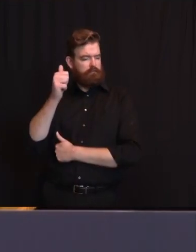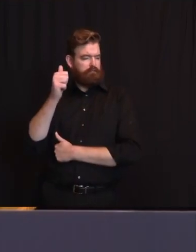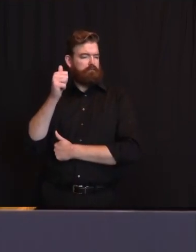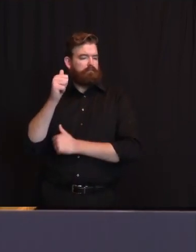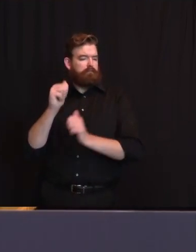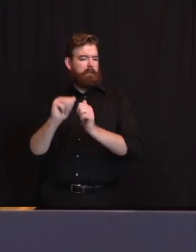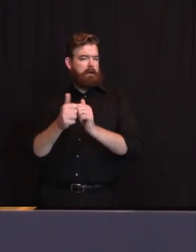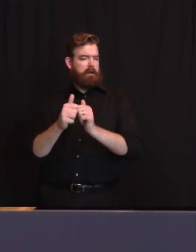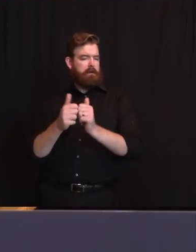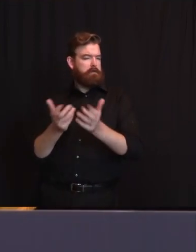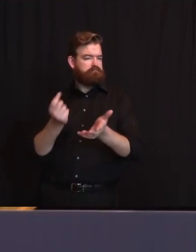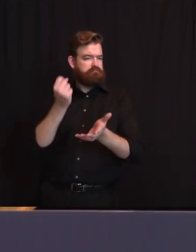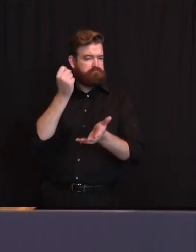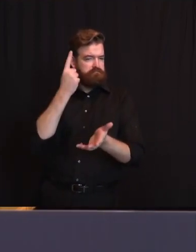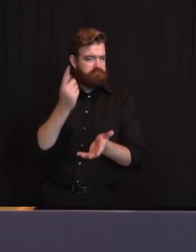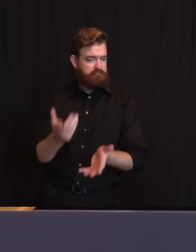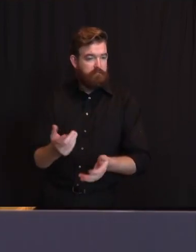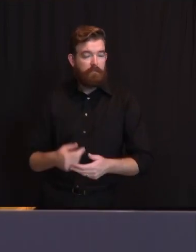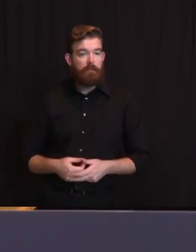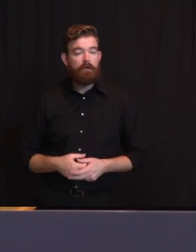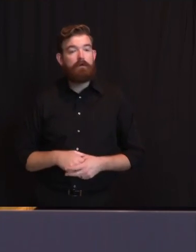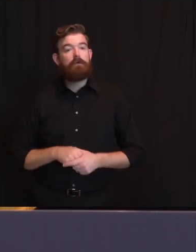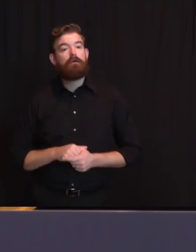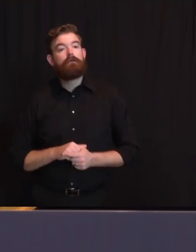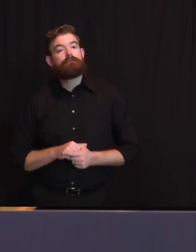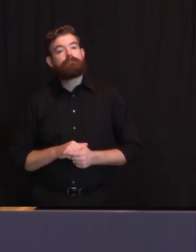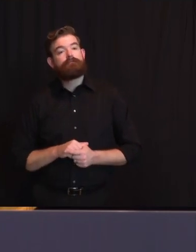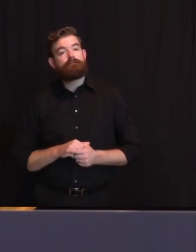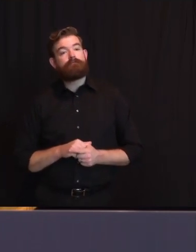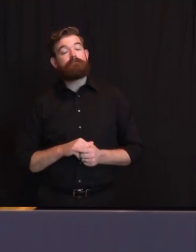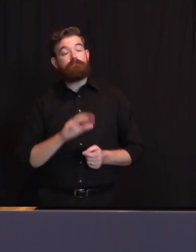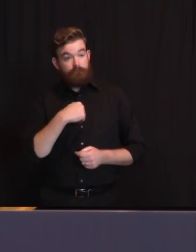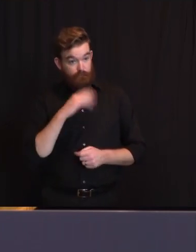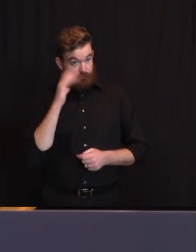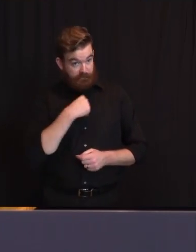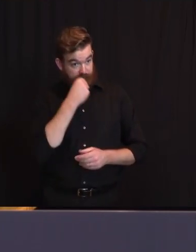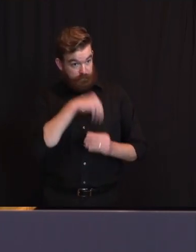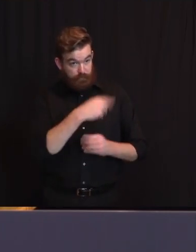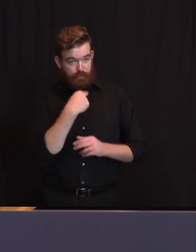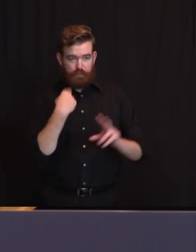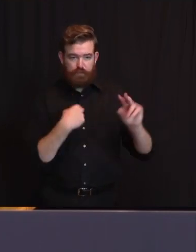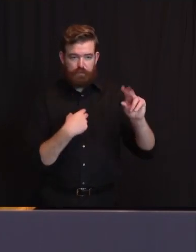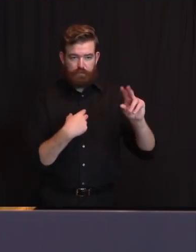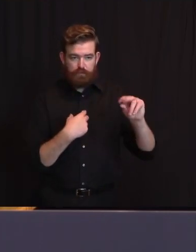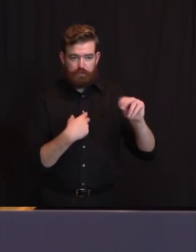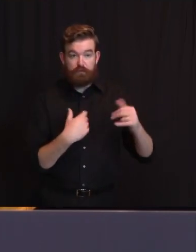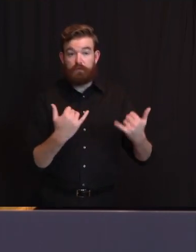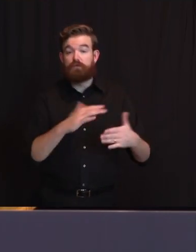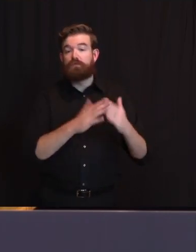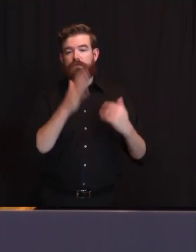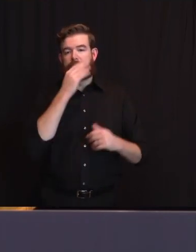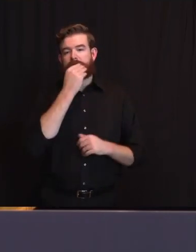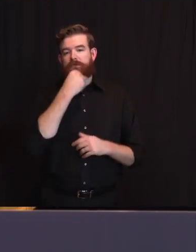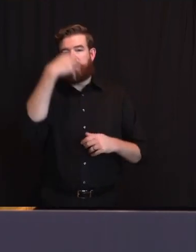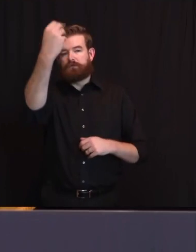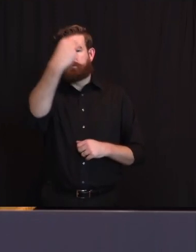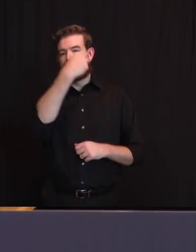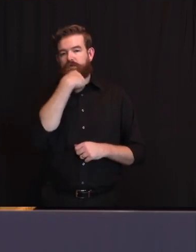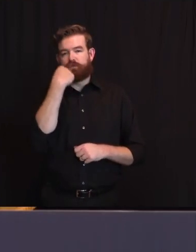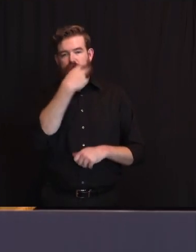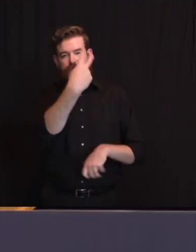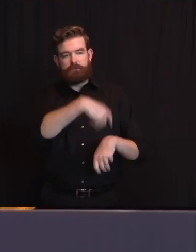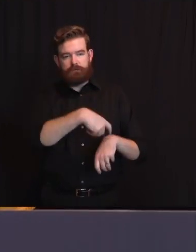dining out, I think, twice. I'll be outdoors, assuming Mother Nature cooperates. And that's not because I've got some